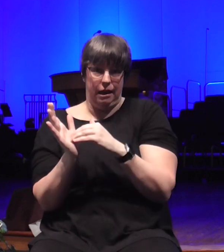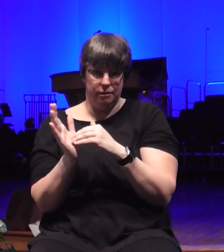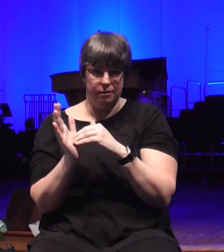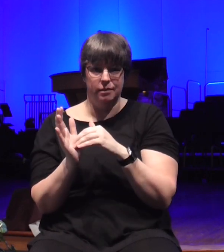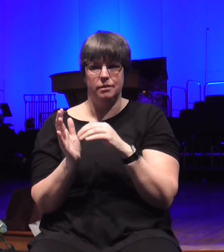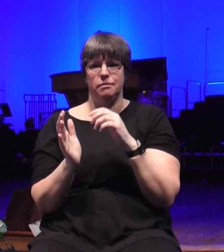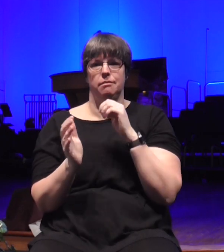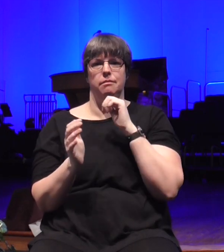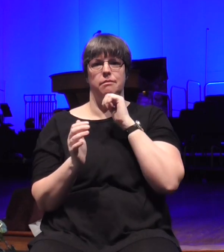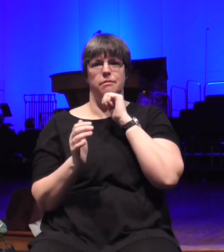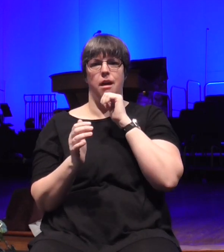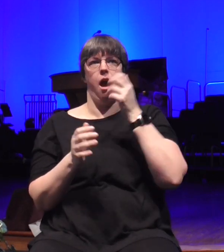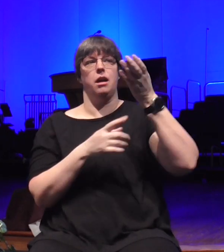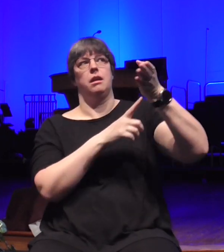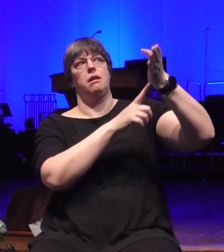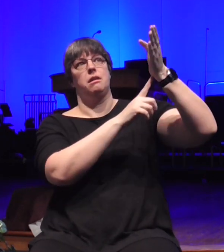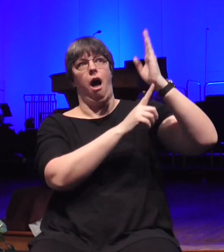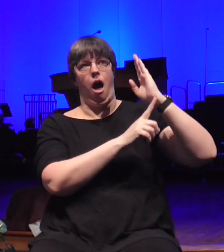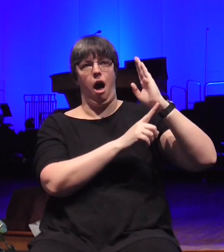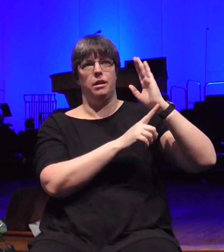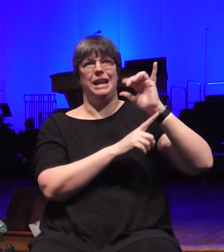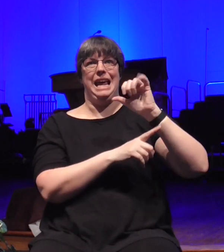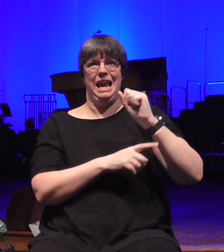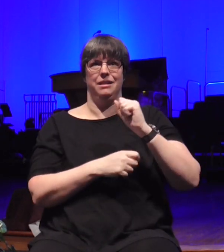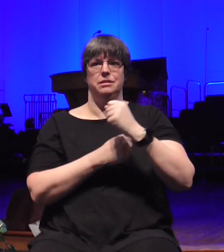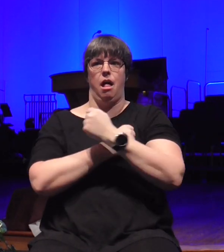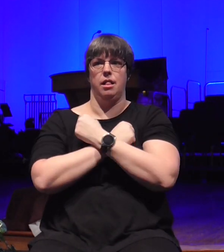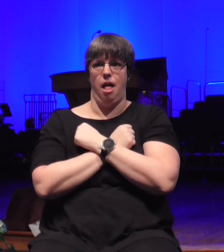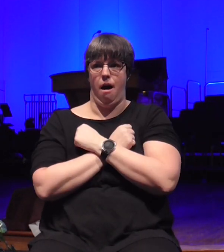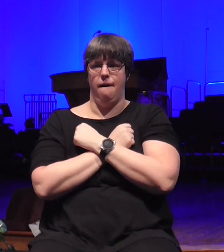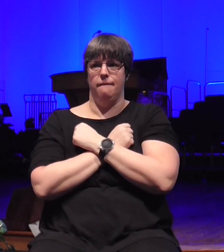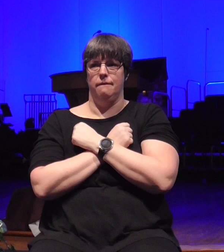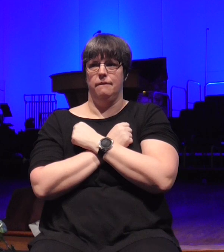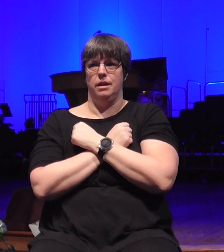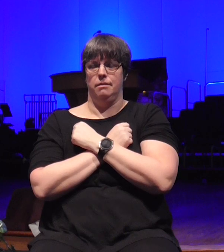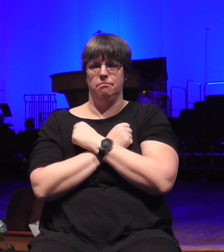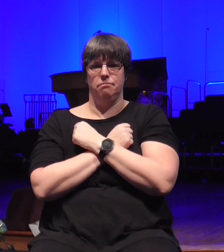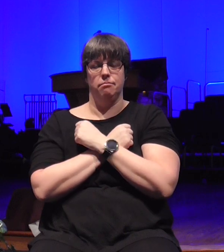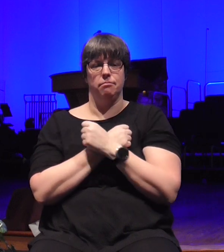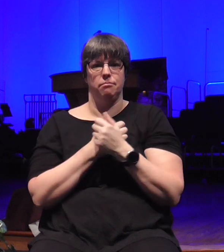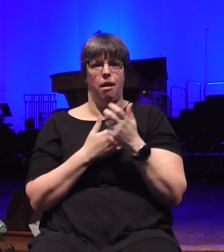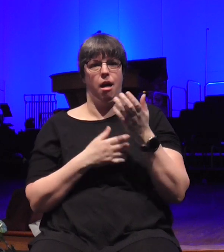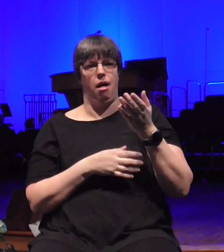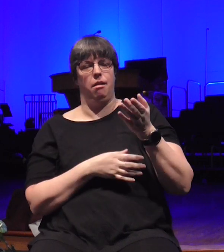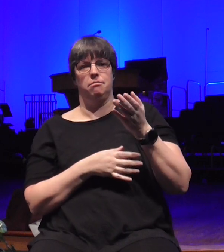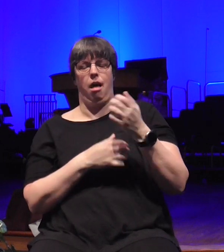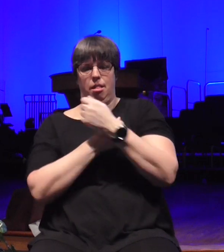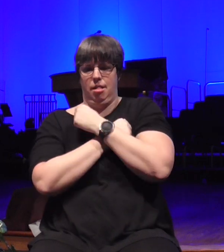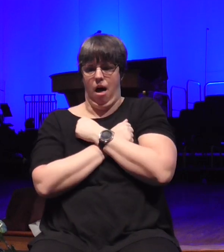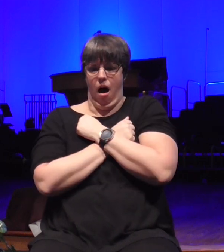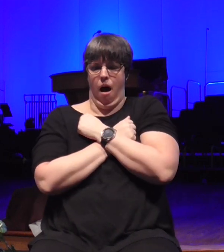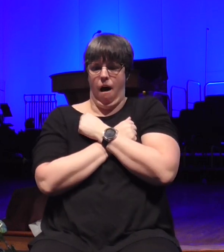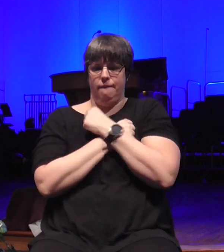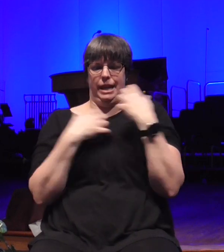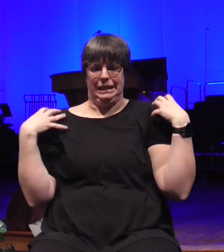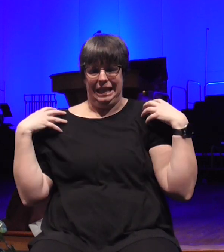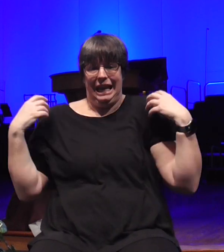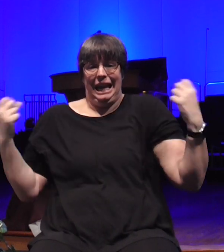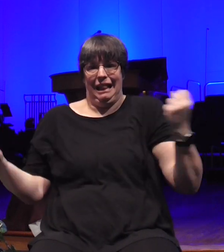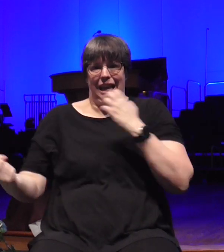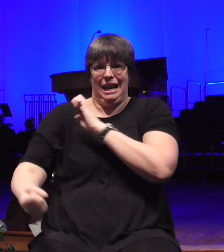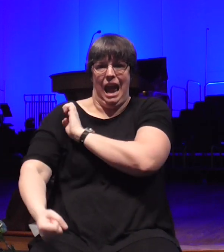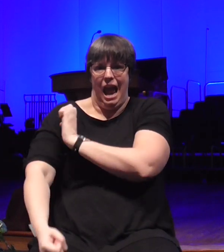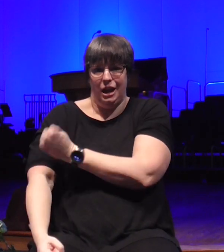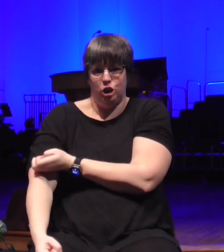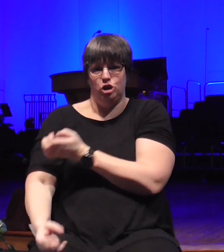is love. Not God is loving, but God is love. And love is the great elixir. It's the healing energy.